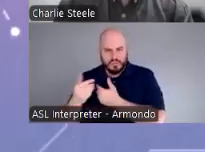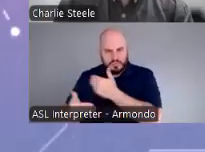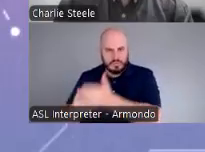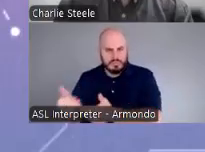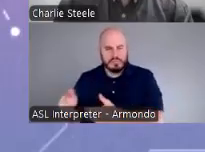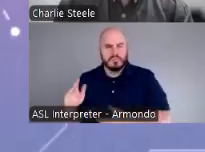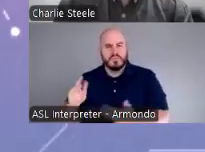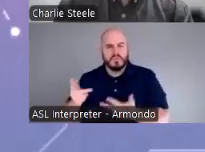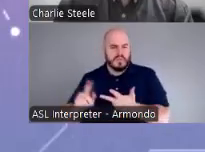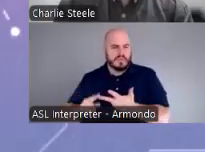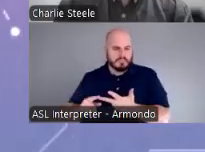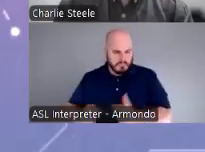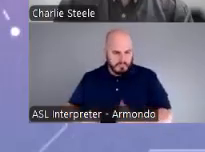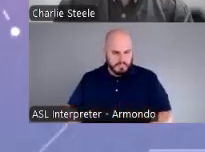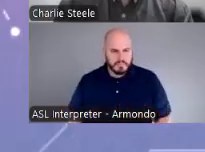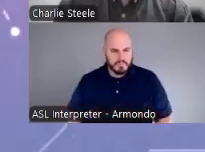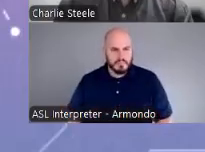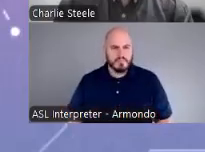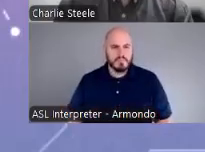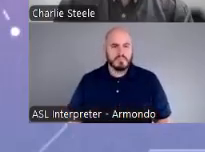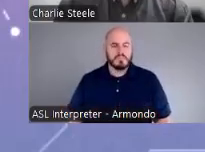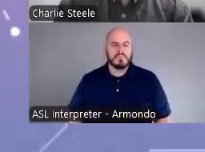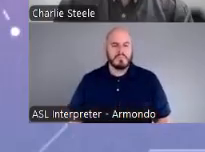this AI building model.